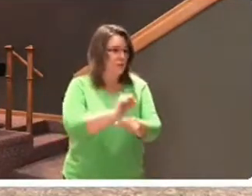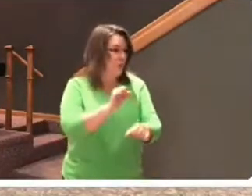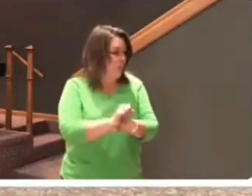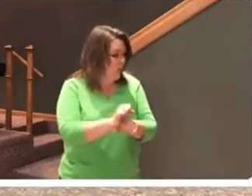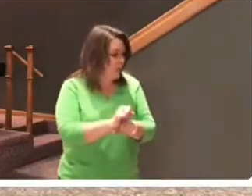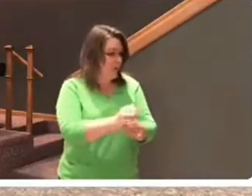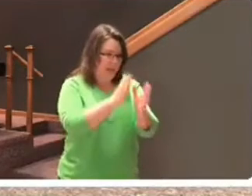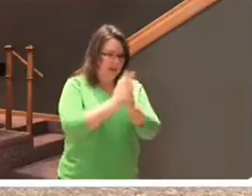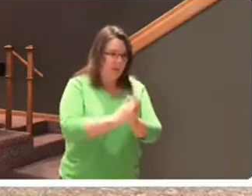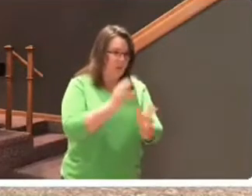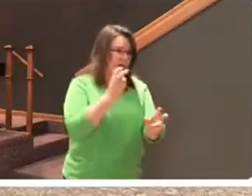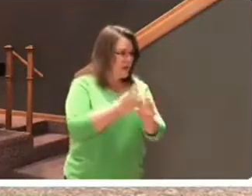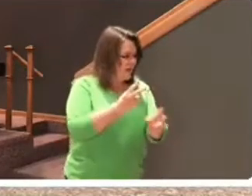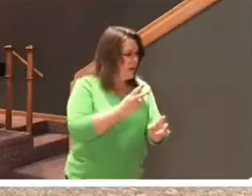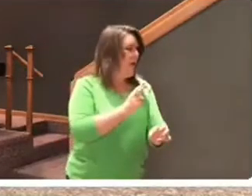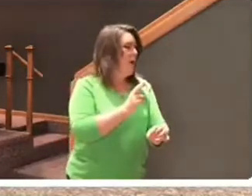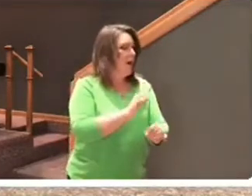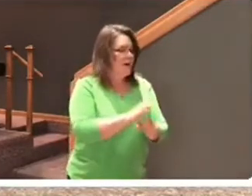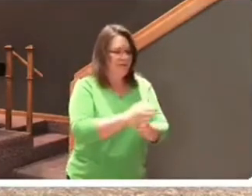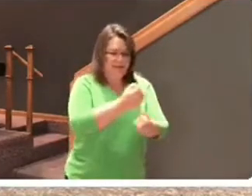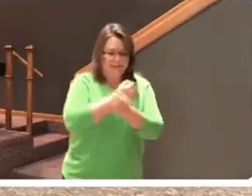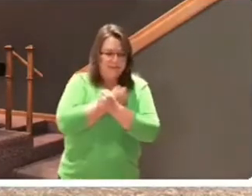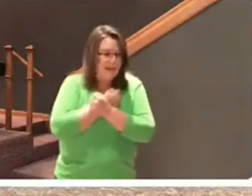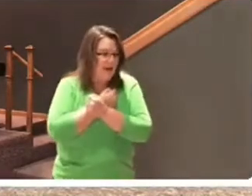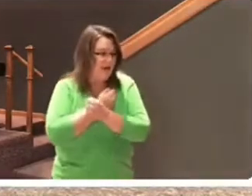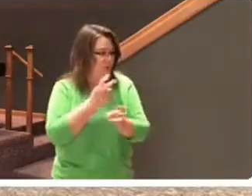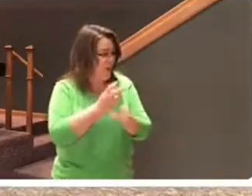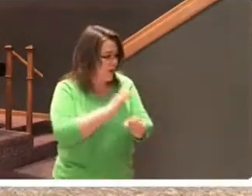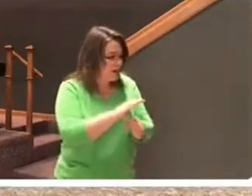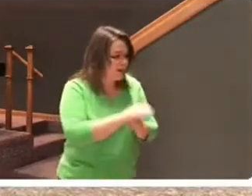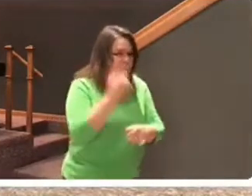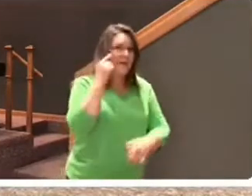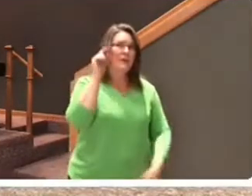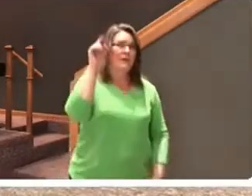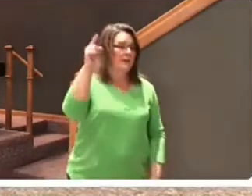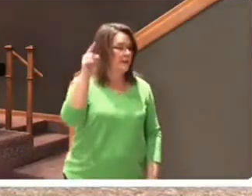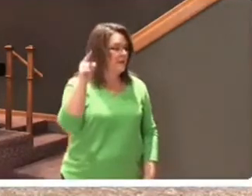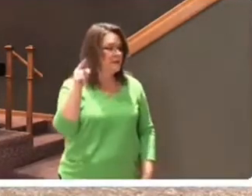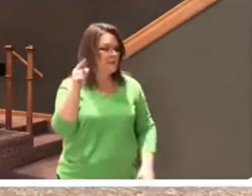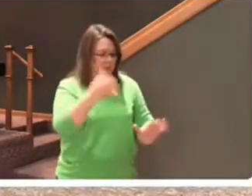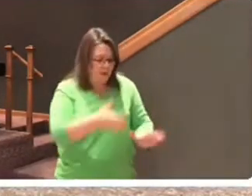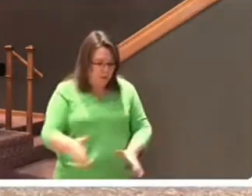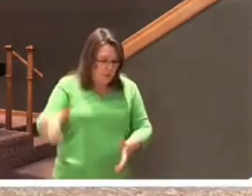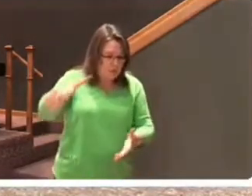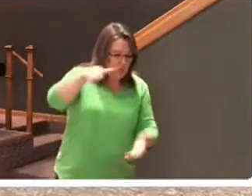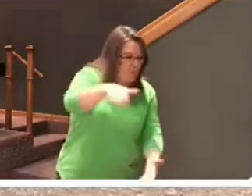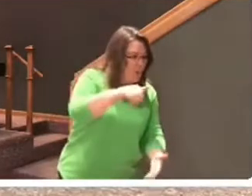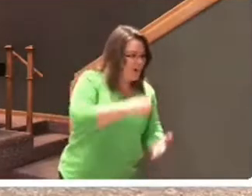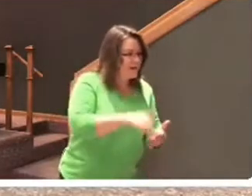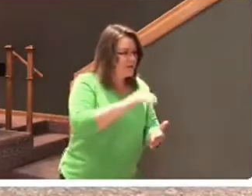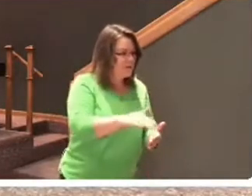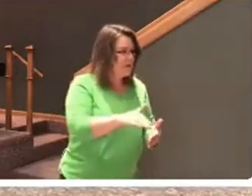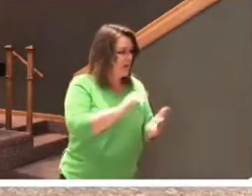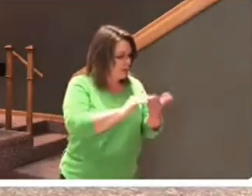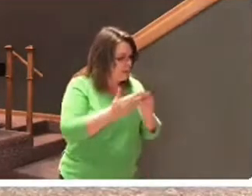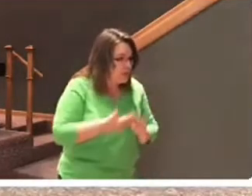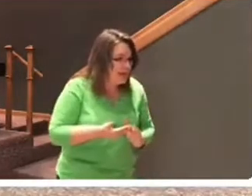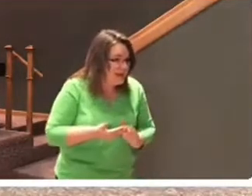and to pray hard enough and love hard enough for him to be able to pour into that